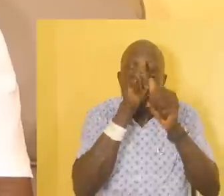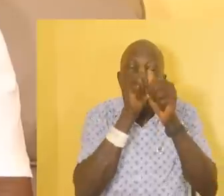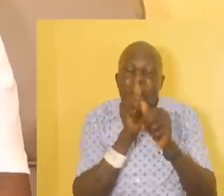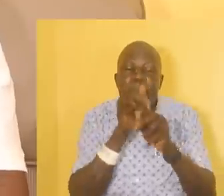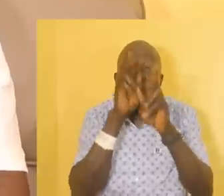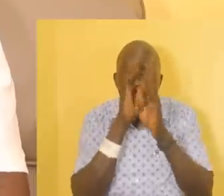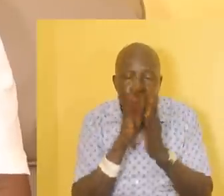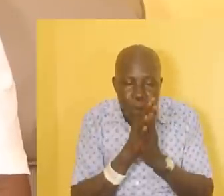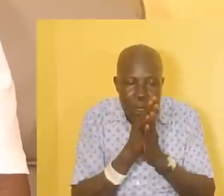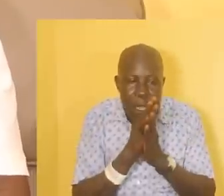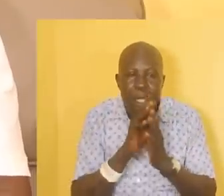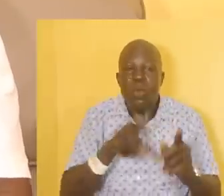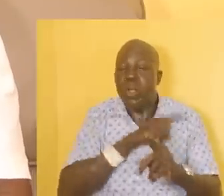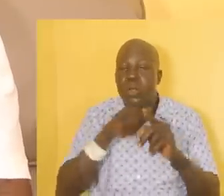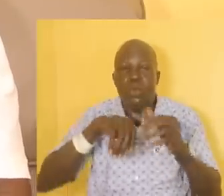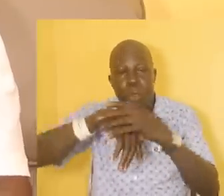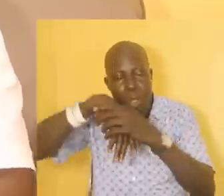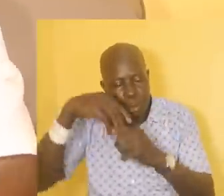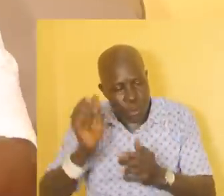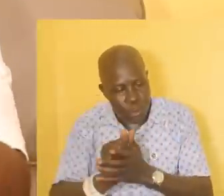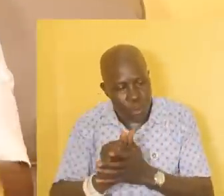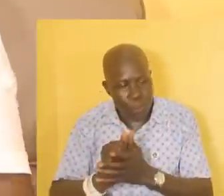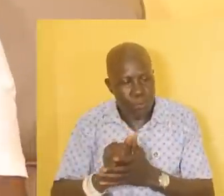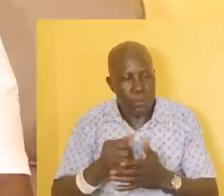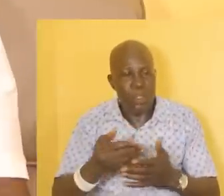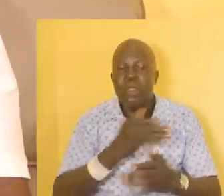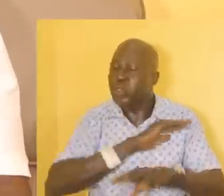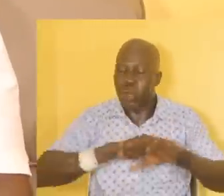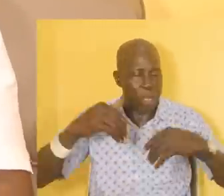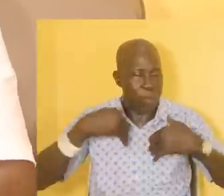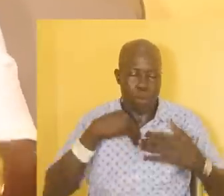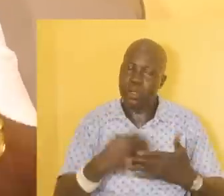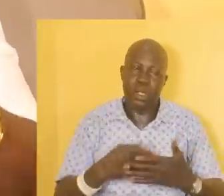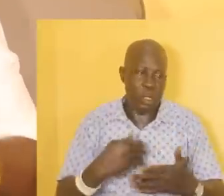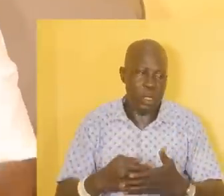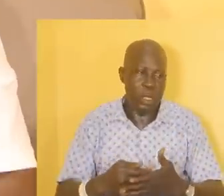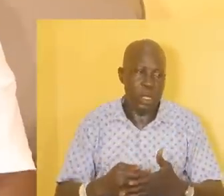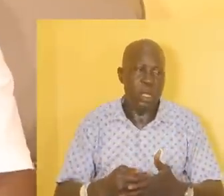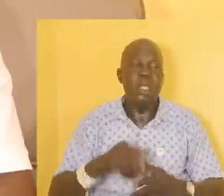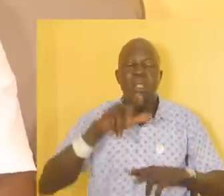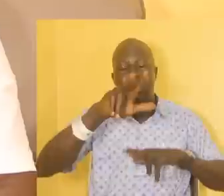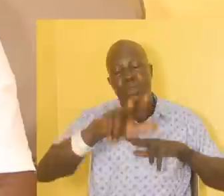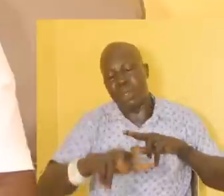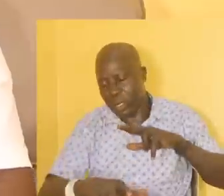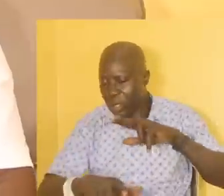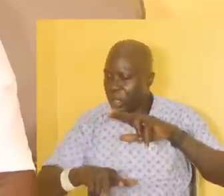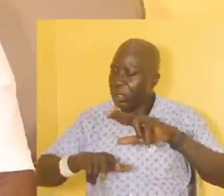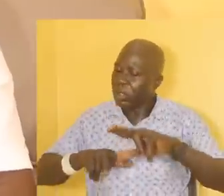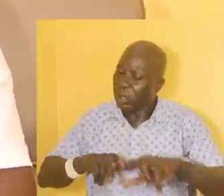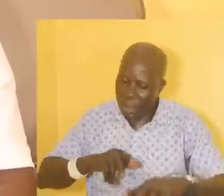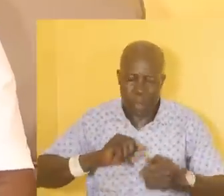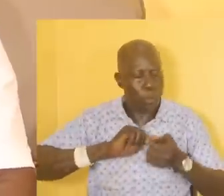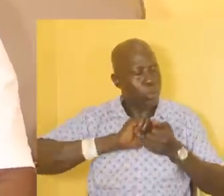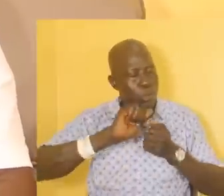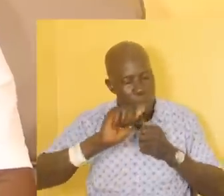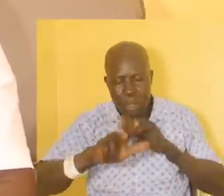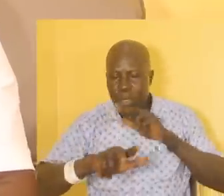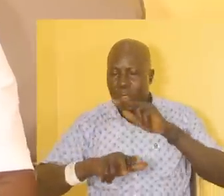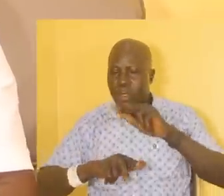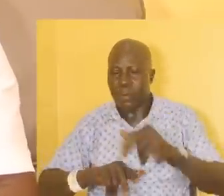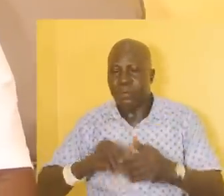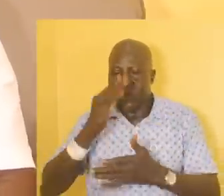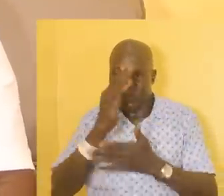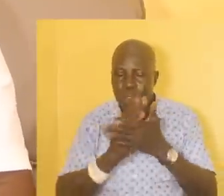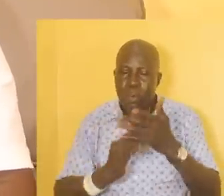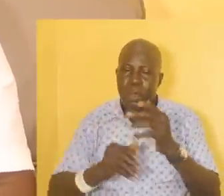prayer. Ó nígbà tó ń wá jáde. Where she went out. Sẹ́mu kò lówó mọ́. You know she doesn't have money. Ó lóun wá ń rinṣẹ́. She trek. Òun wá ń lọ. She was going. Ó níbẹ̀ lẹ́nu